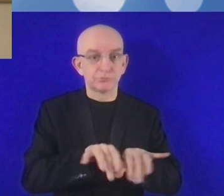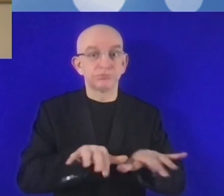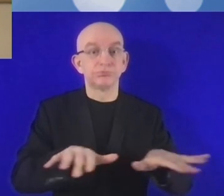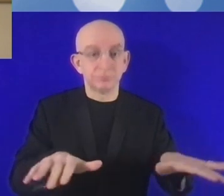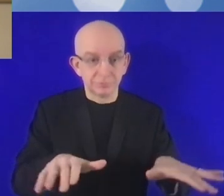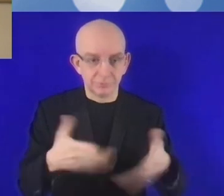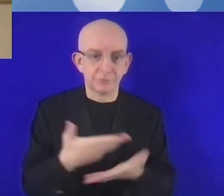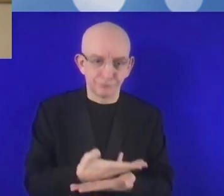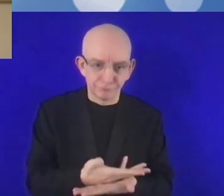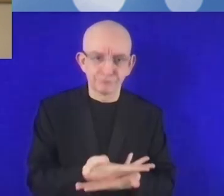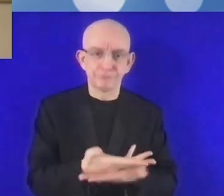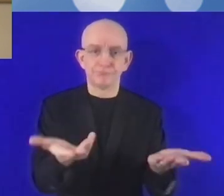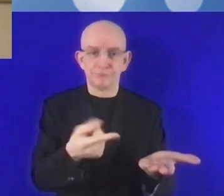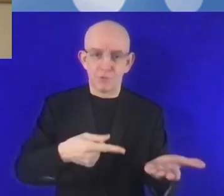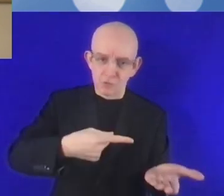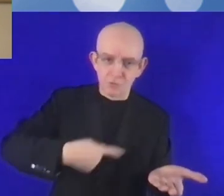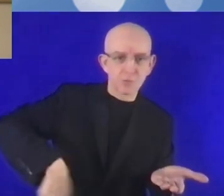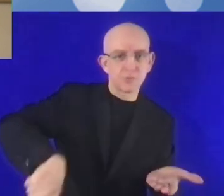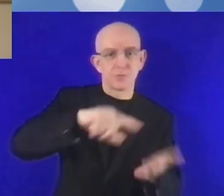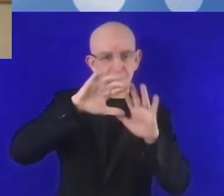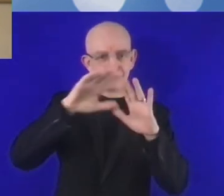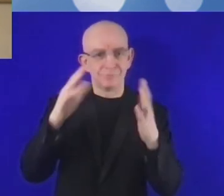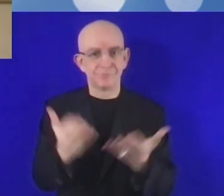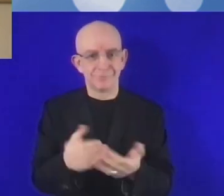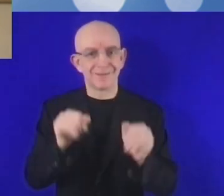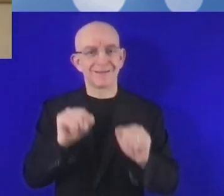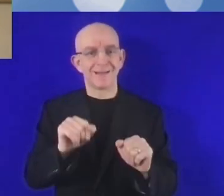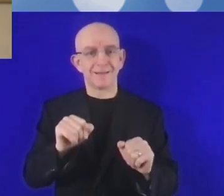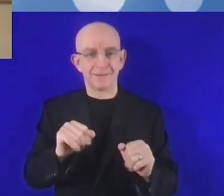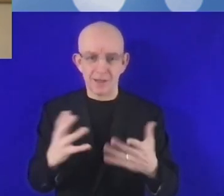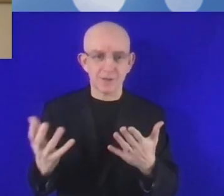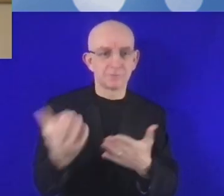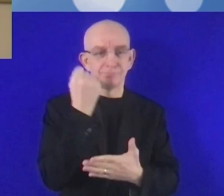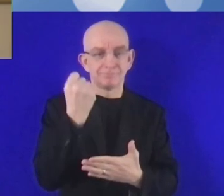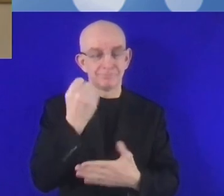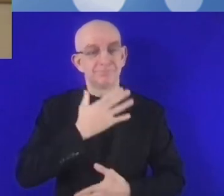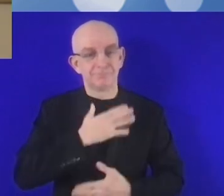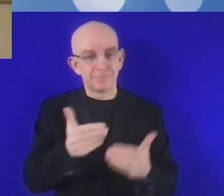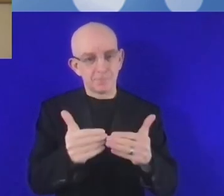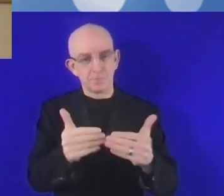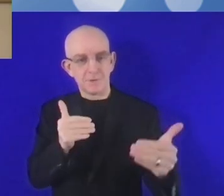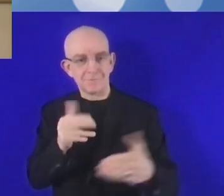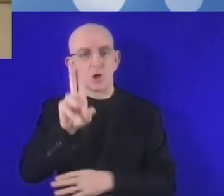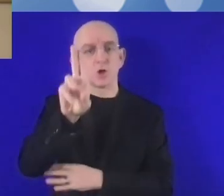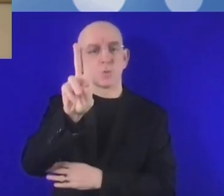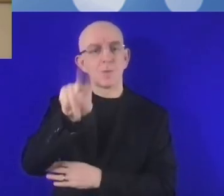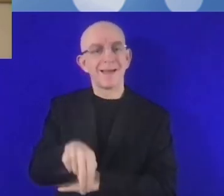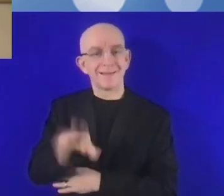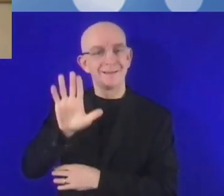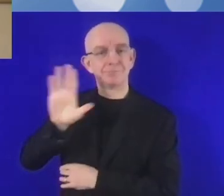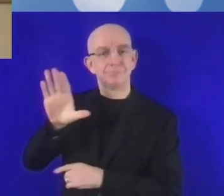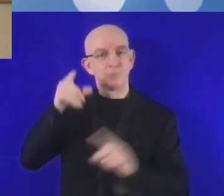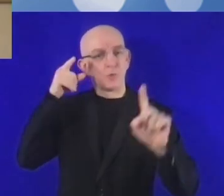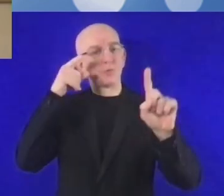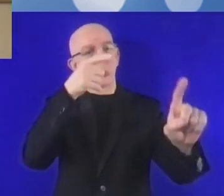the UN goals of 2030. So we want to be able to accelerate that, and we will have to work not only in